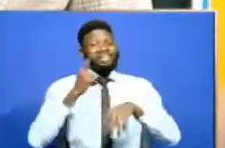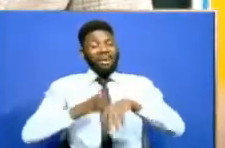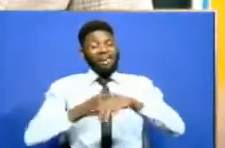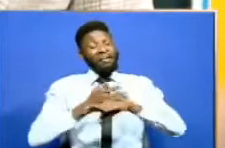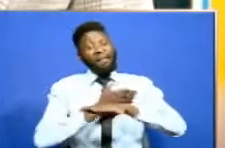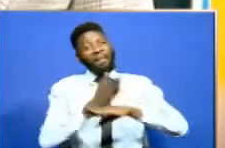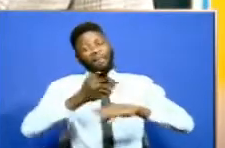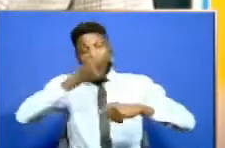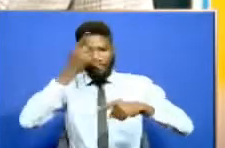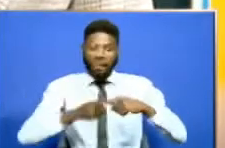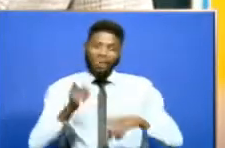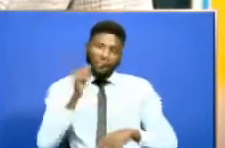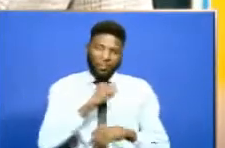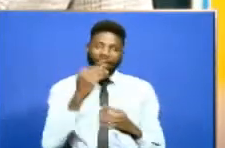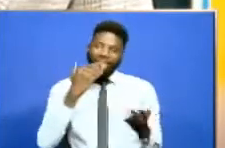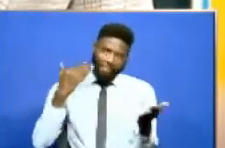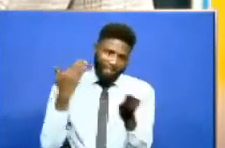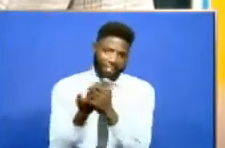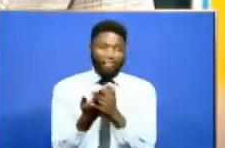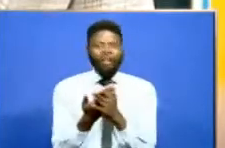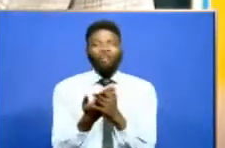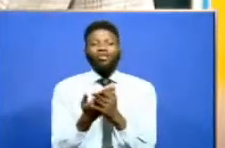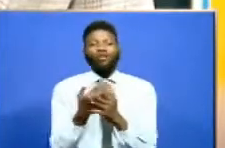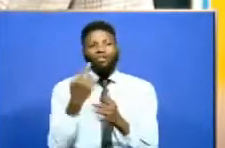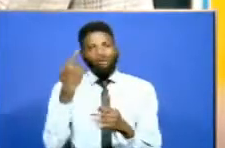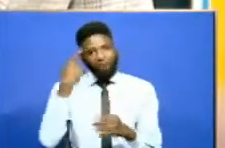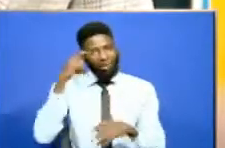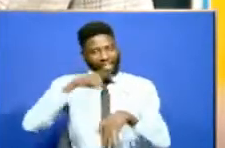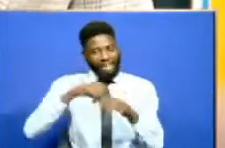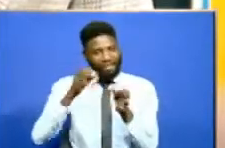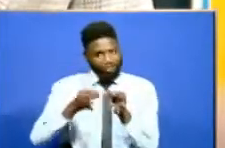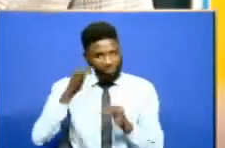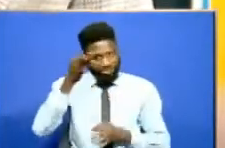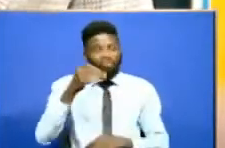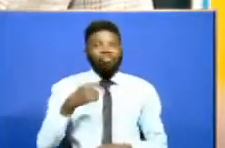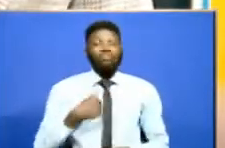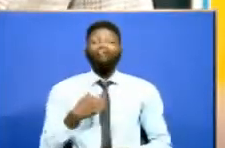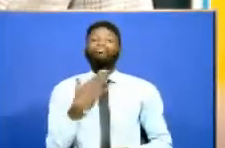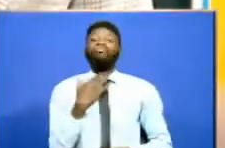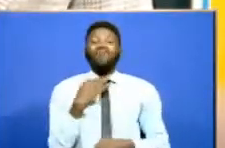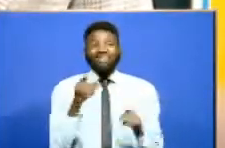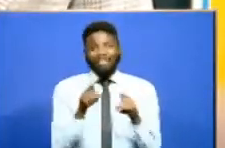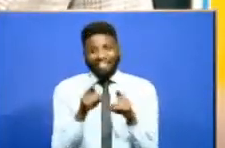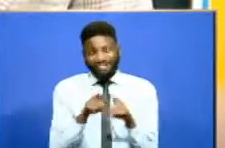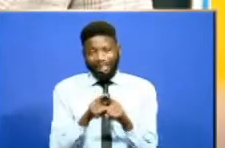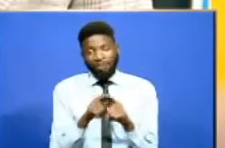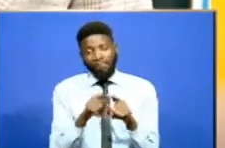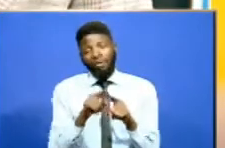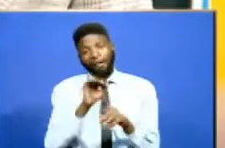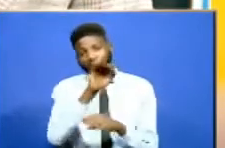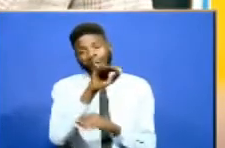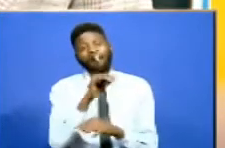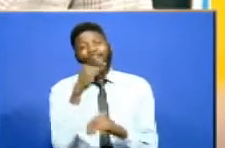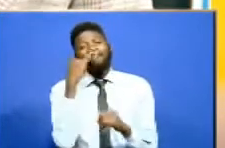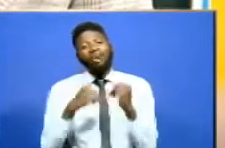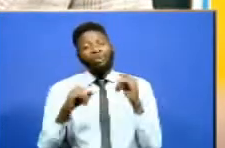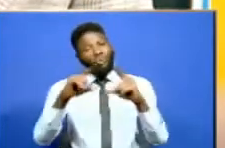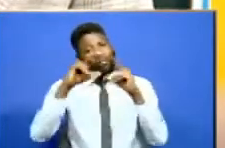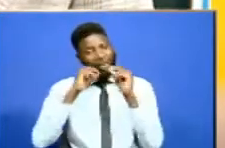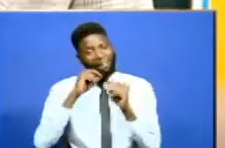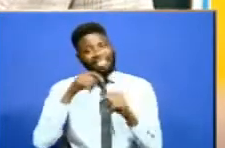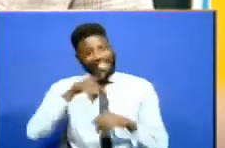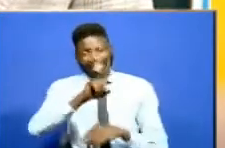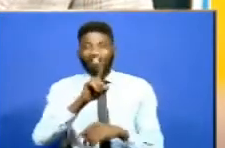we had. And thank you for the extension, by the way. I'd like to give you a chance to give us your final thoughts. Having been at